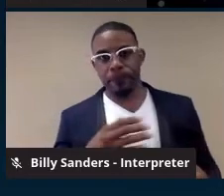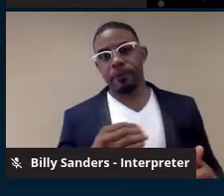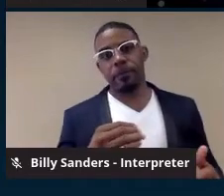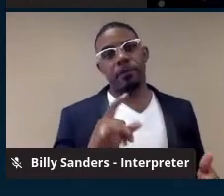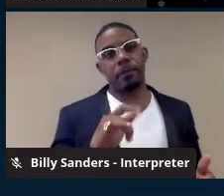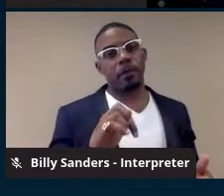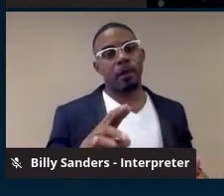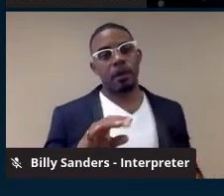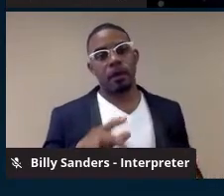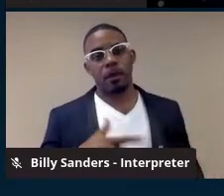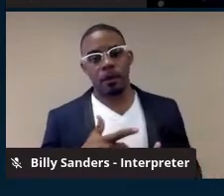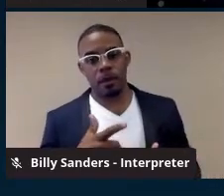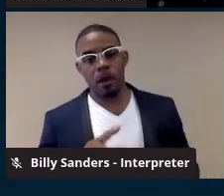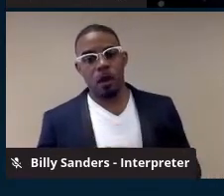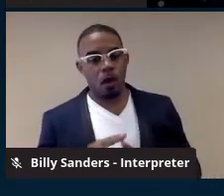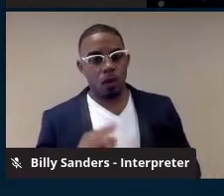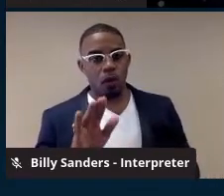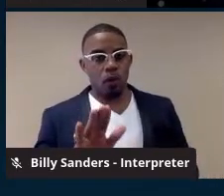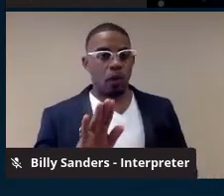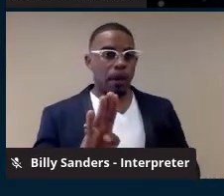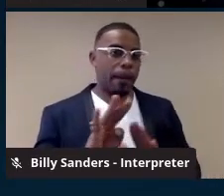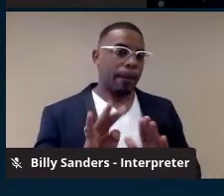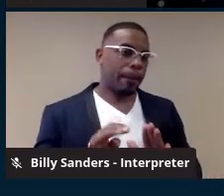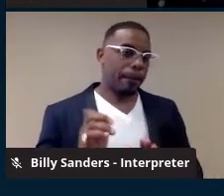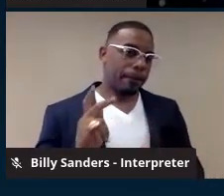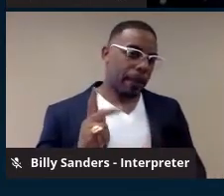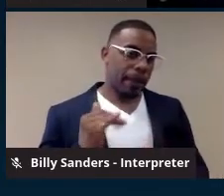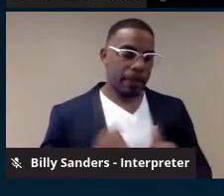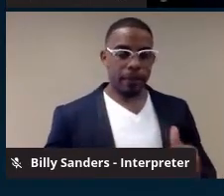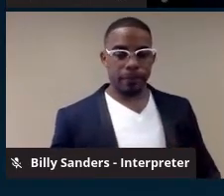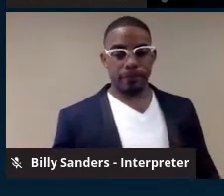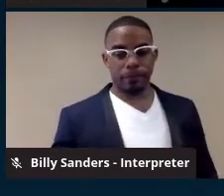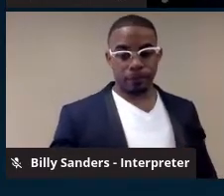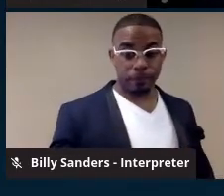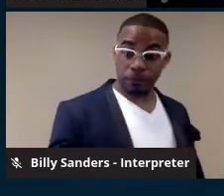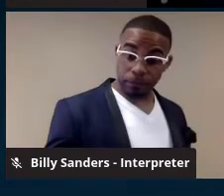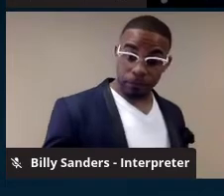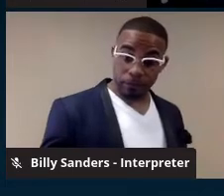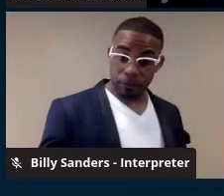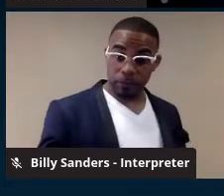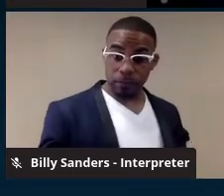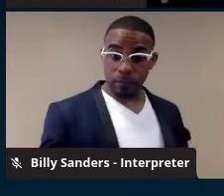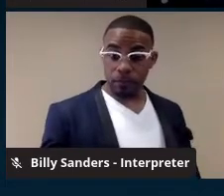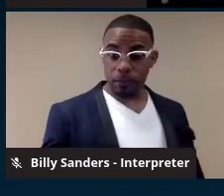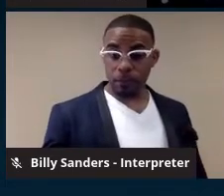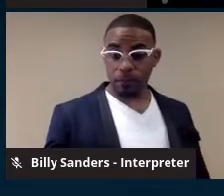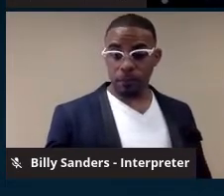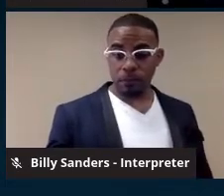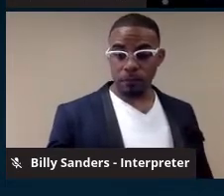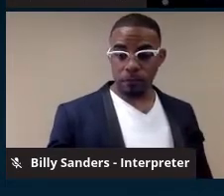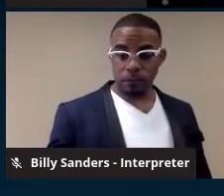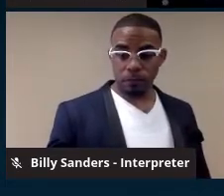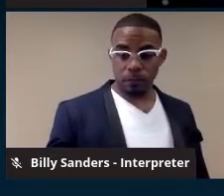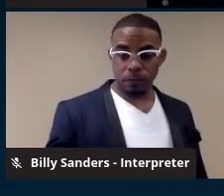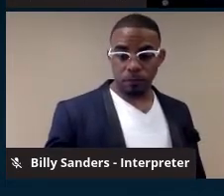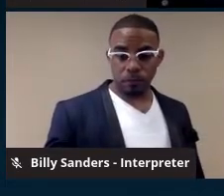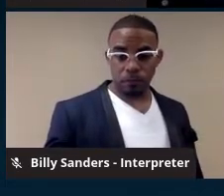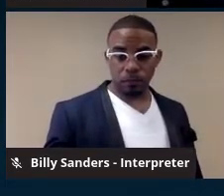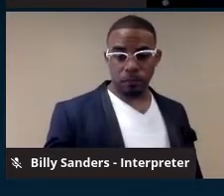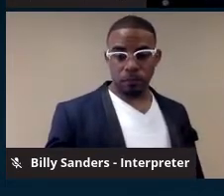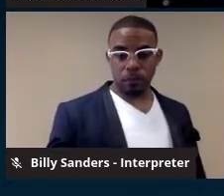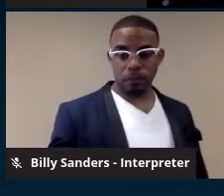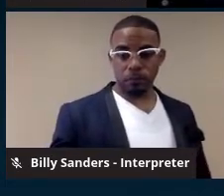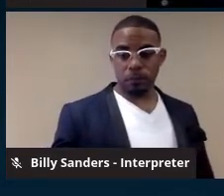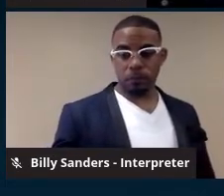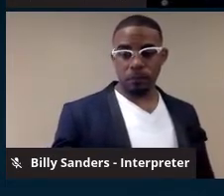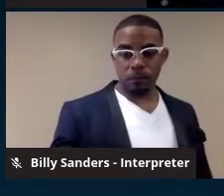Razor files, but also your backend code too. So now that this is loaded, I will go to